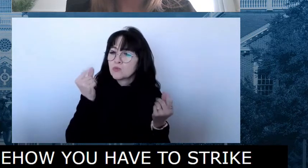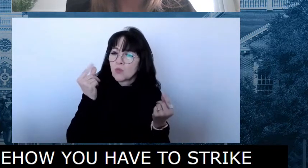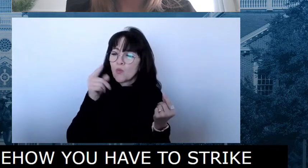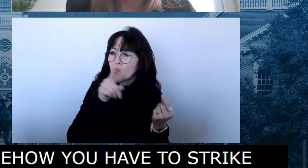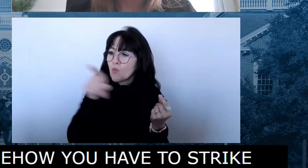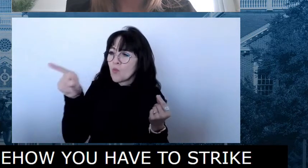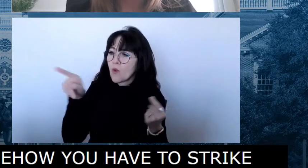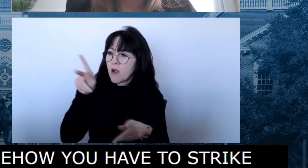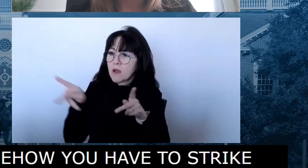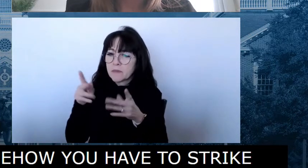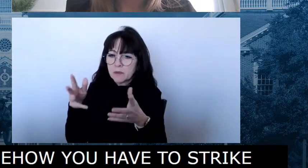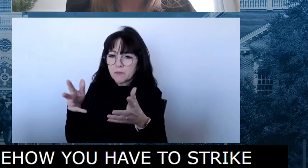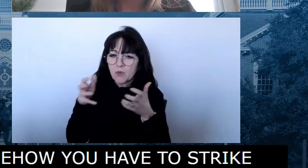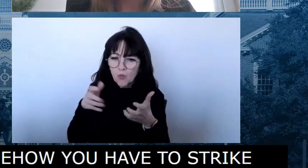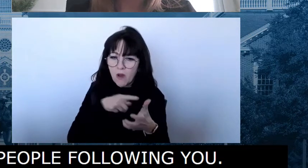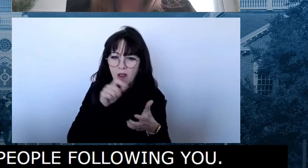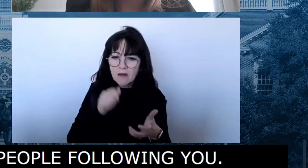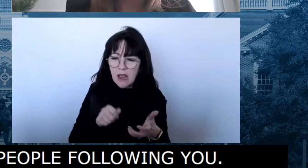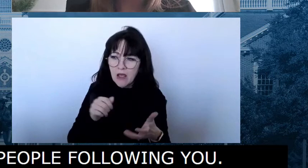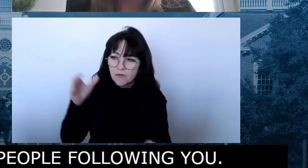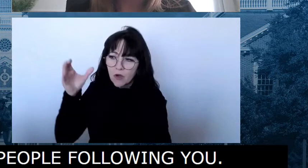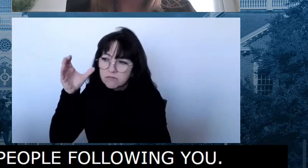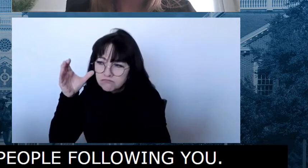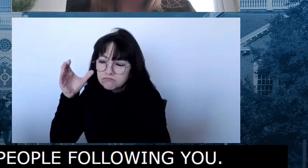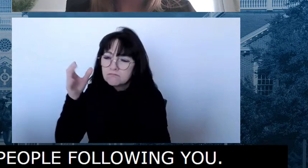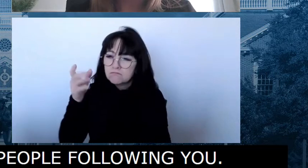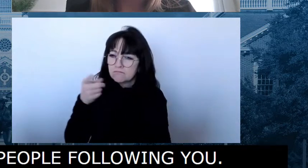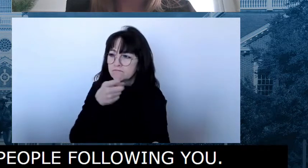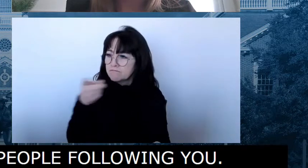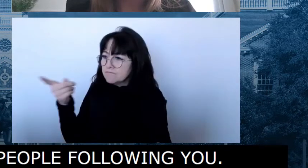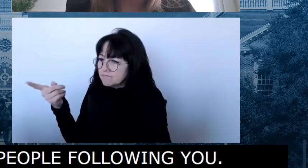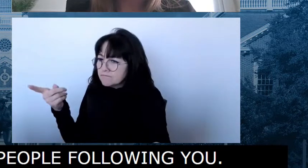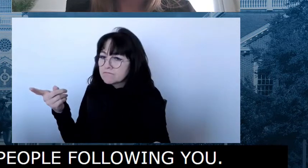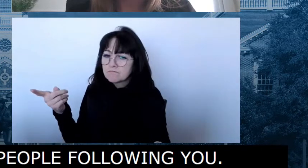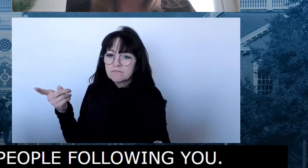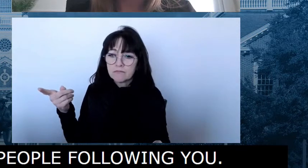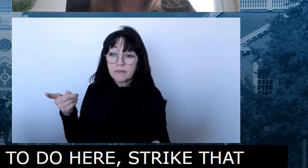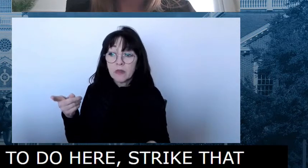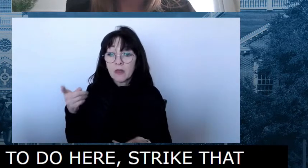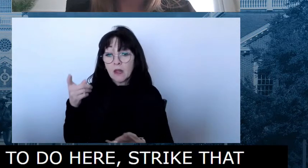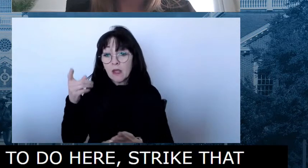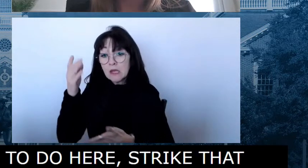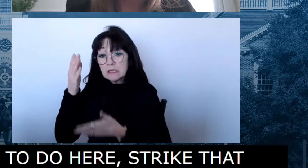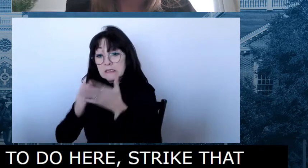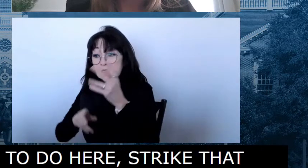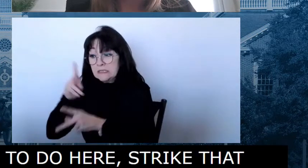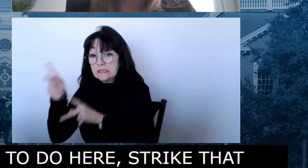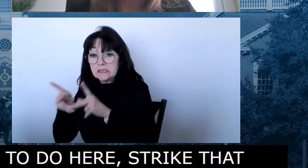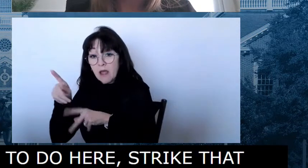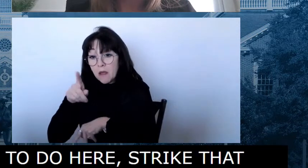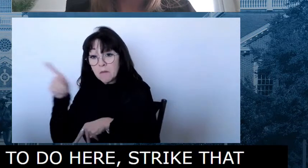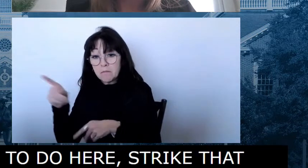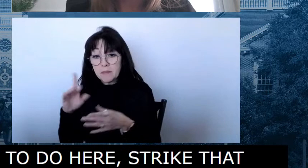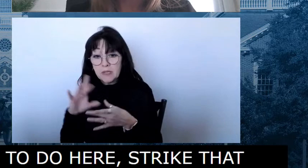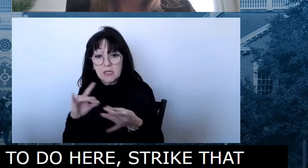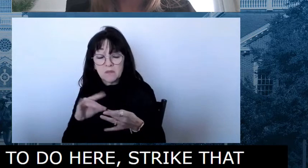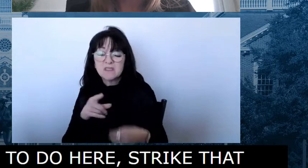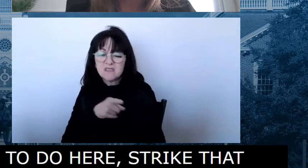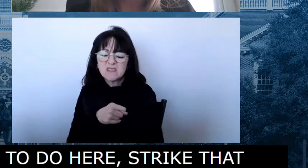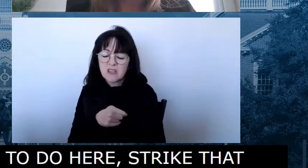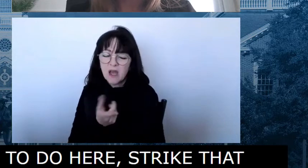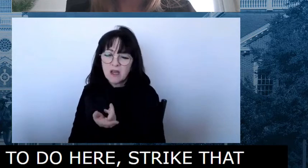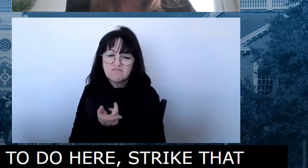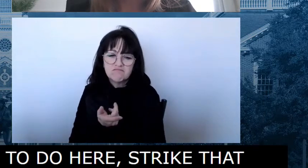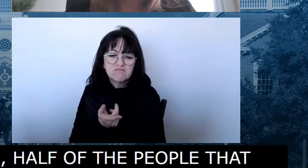balance. As I said earlier, I've heard, half the people have talked to me said you're doing it too soon. Other half, you're not doing it